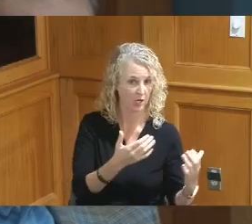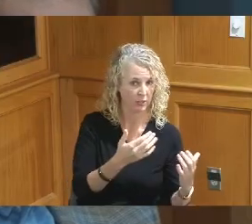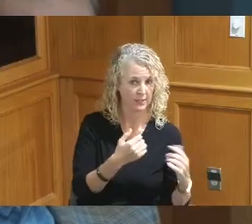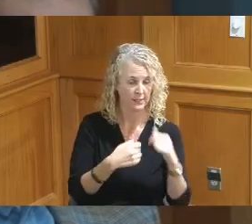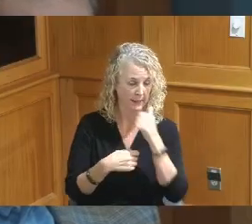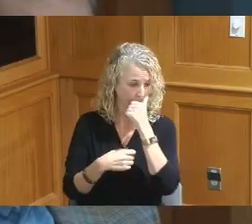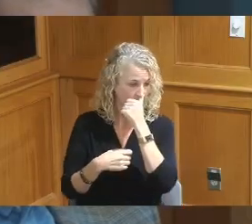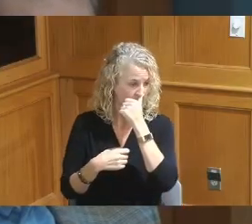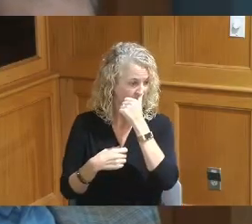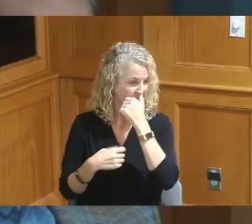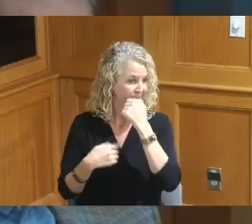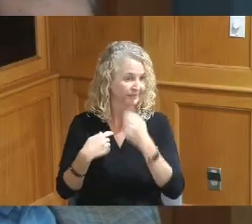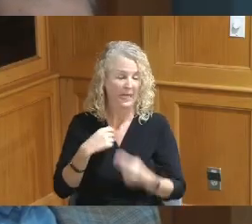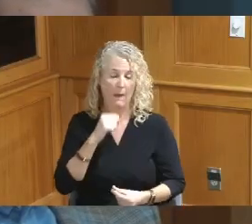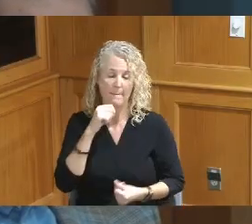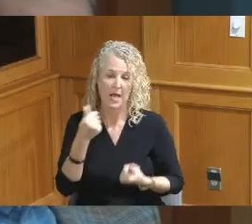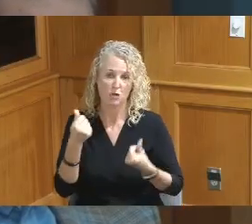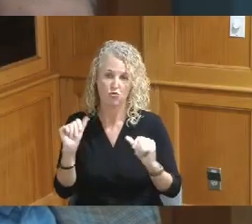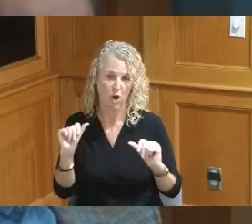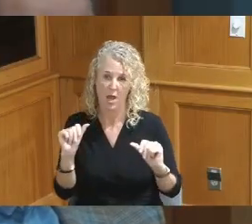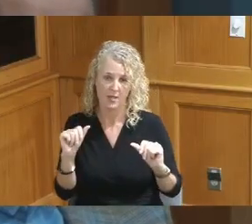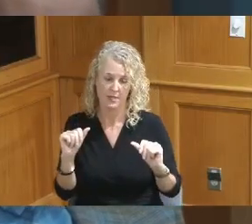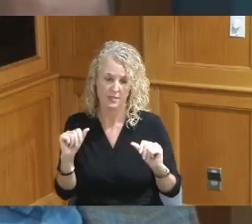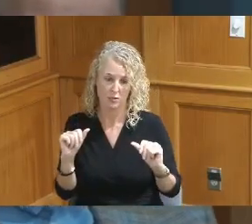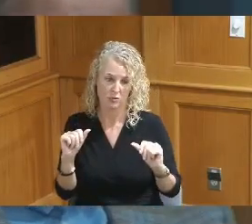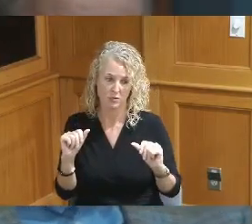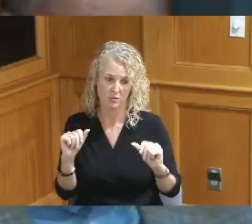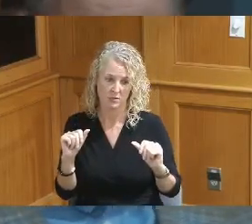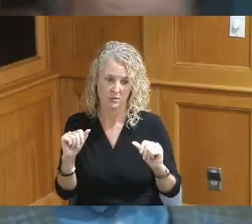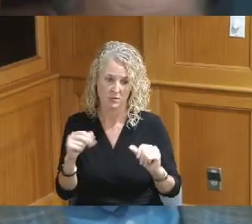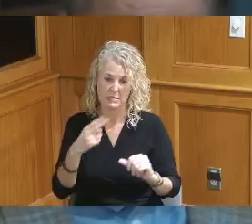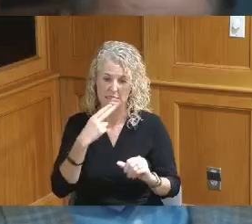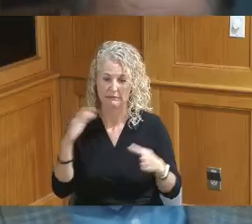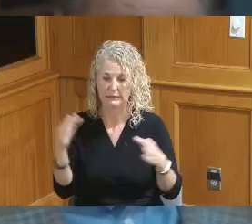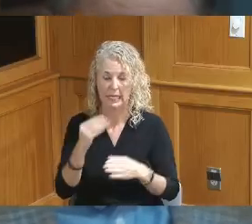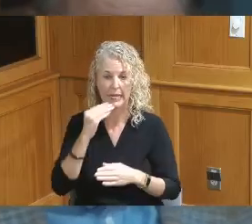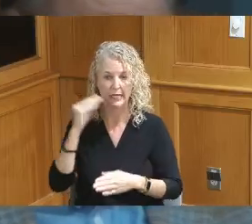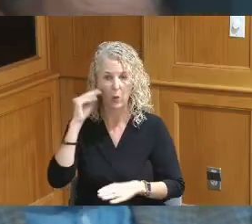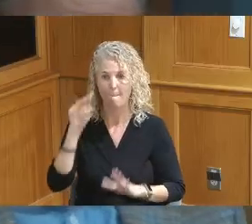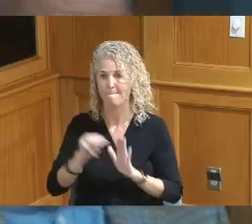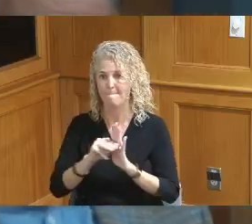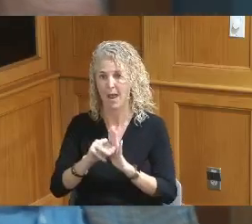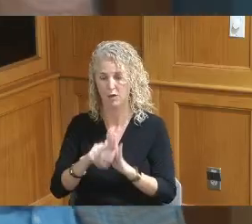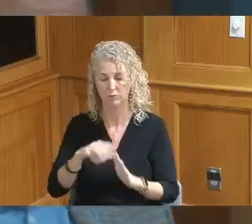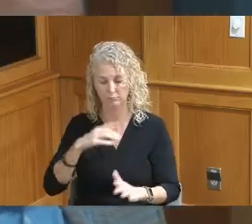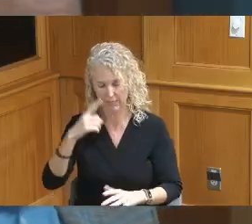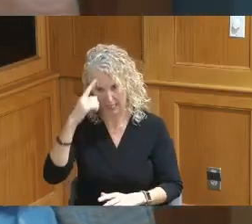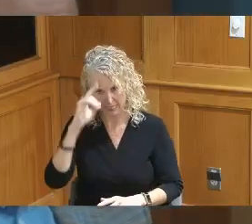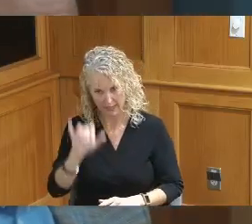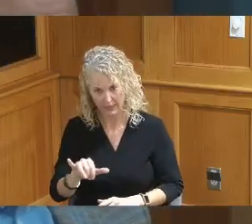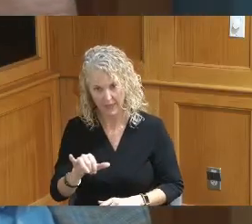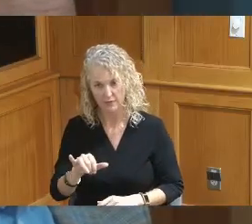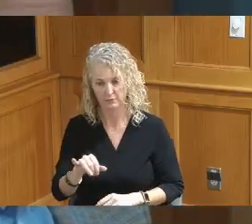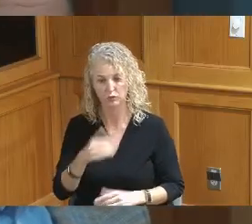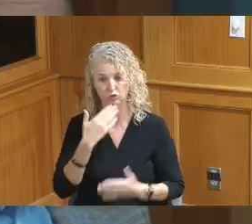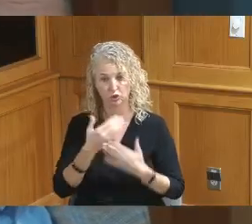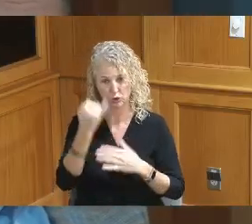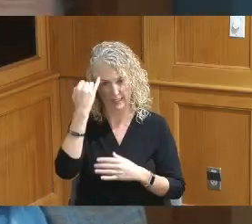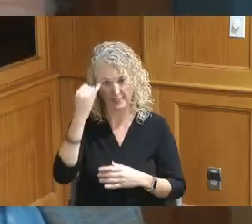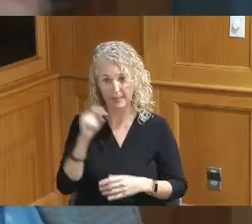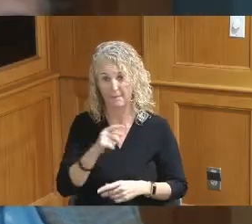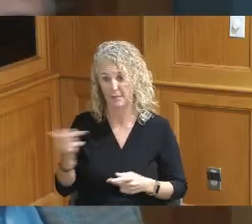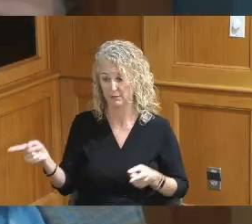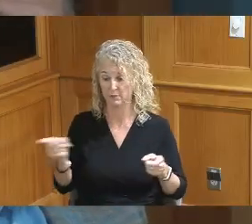And I'm not trying to divert from the actual tiny house model, but these are developers. They are